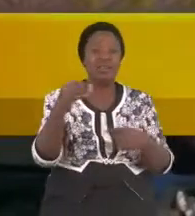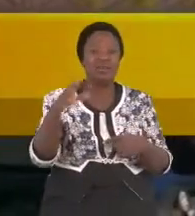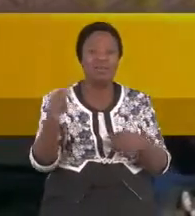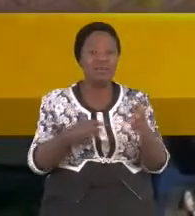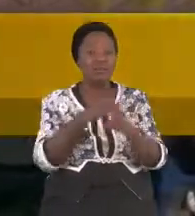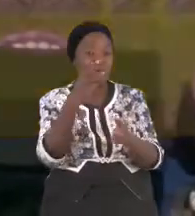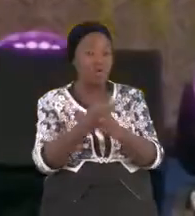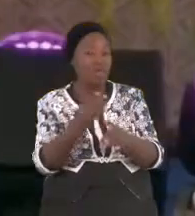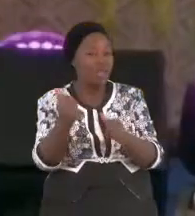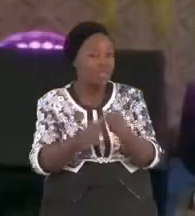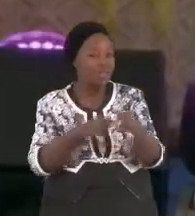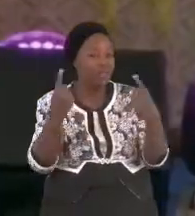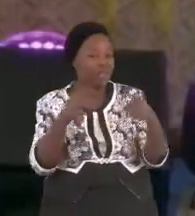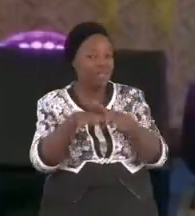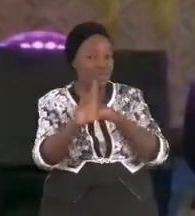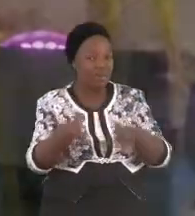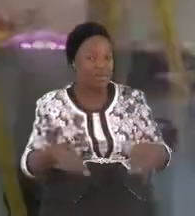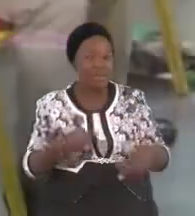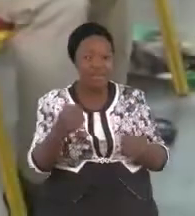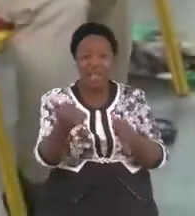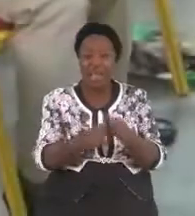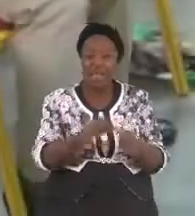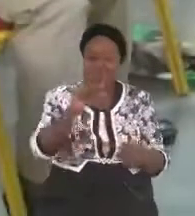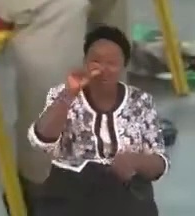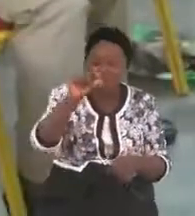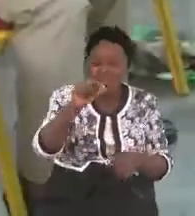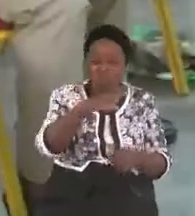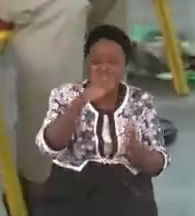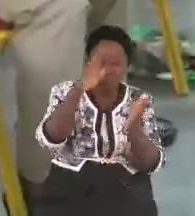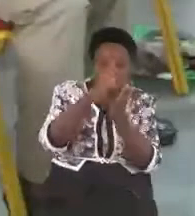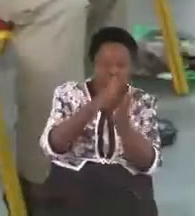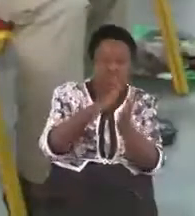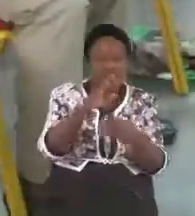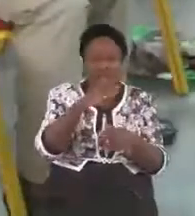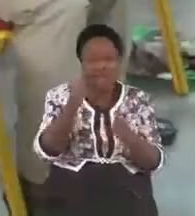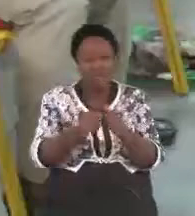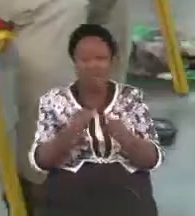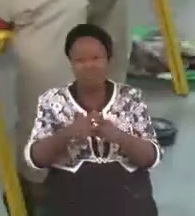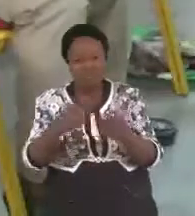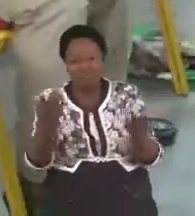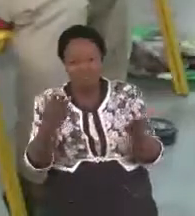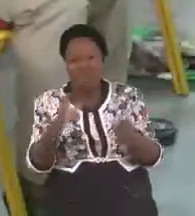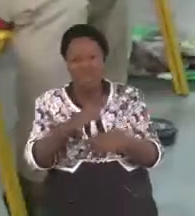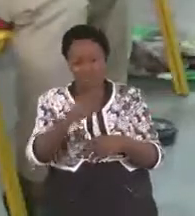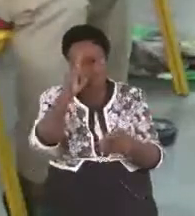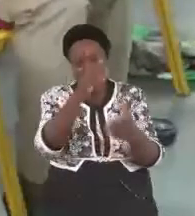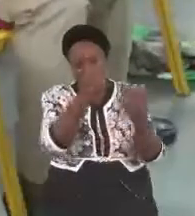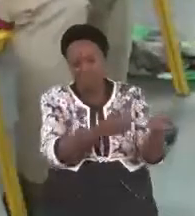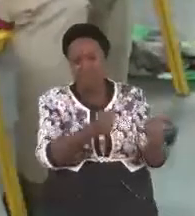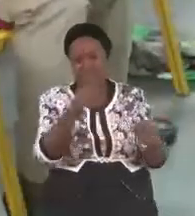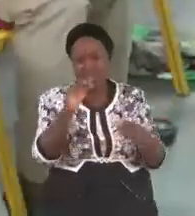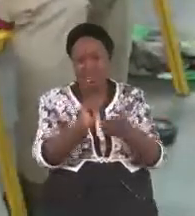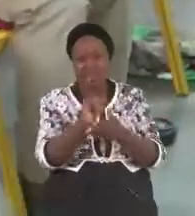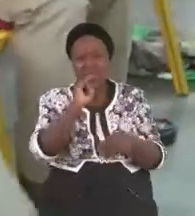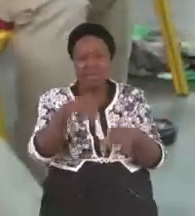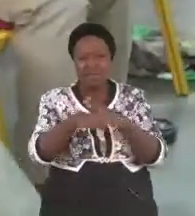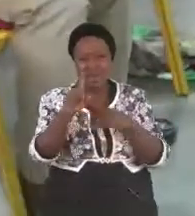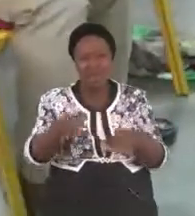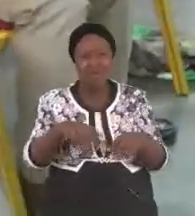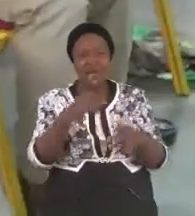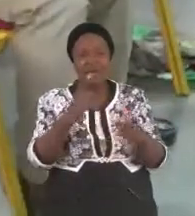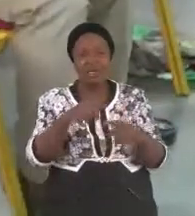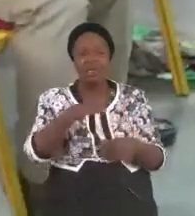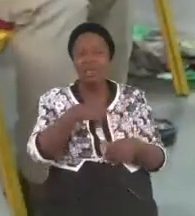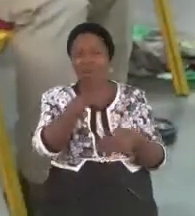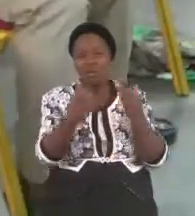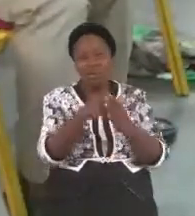in your life, every little, every big, every habitual, every prevailing sin, the Lord will take